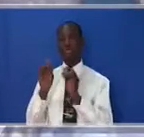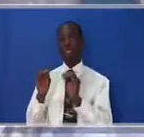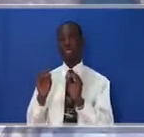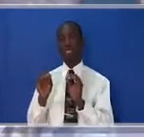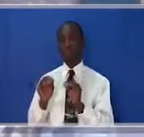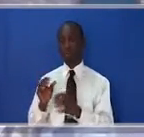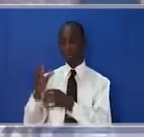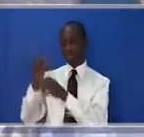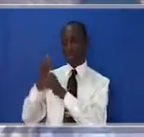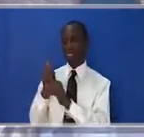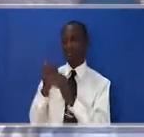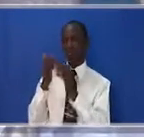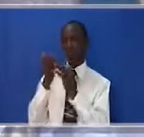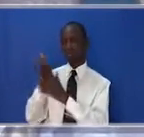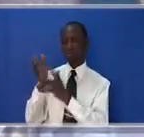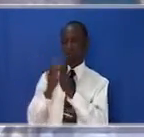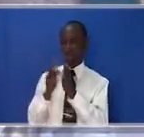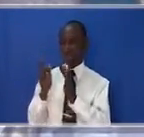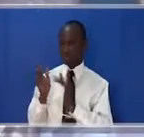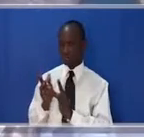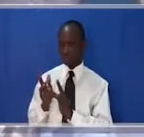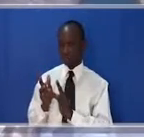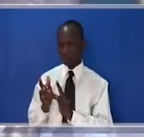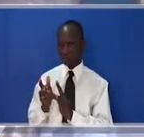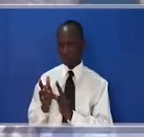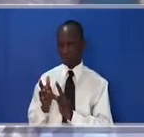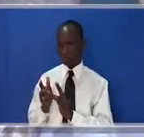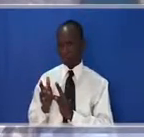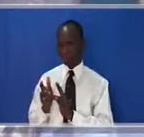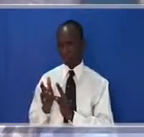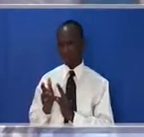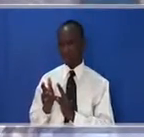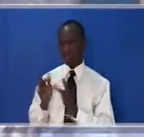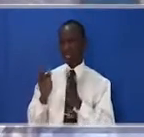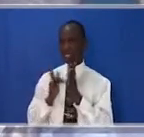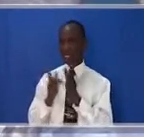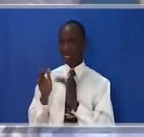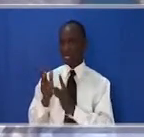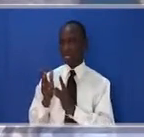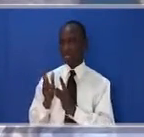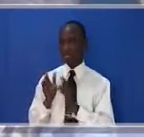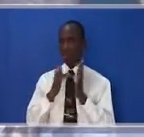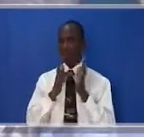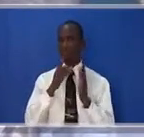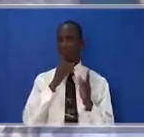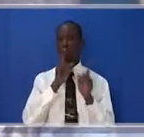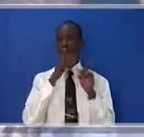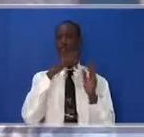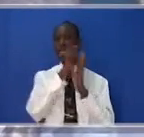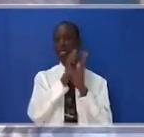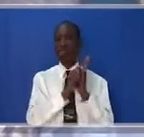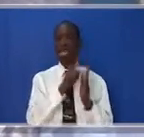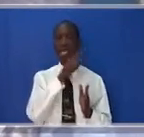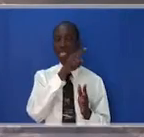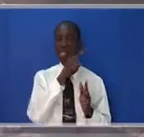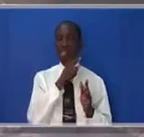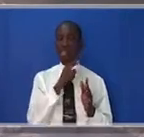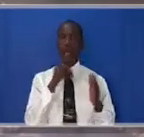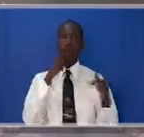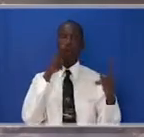Jesus or Munya free no honor, no, or Yankopon deal for out, it's a Moses. And Yankopon didn't say, Michel, and no, so Omra